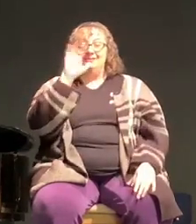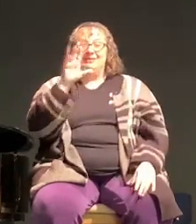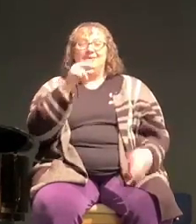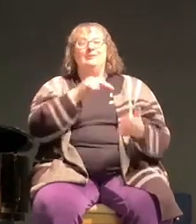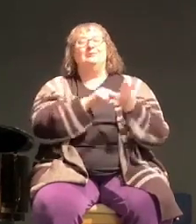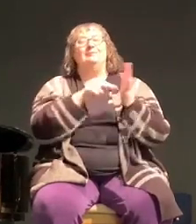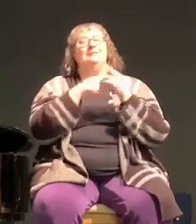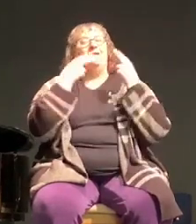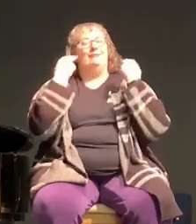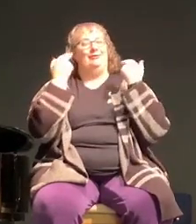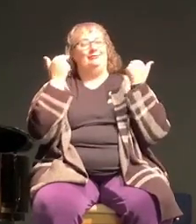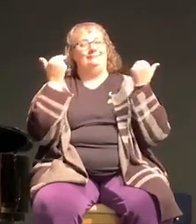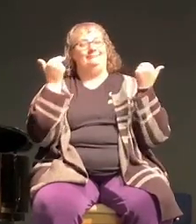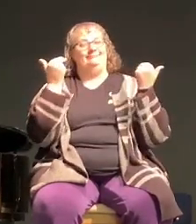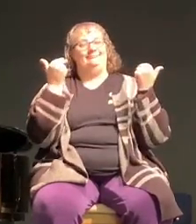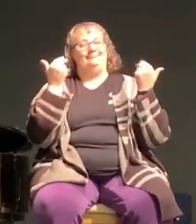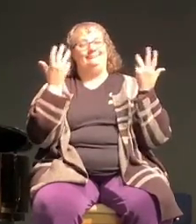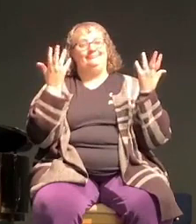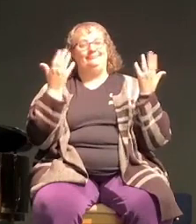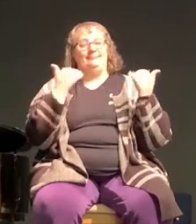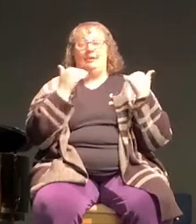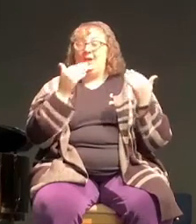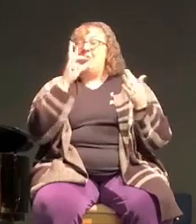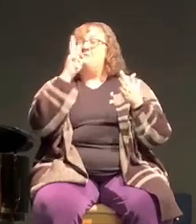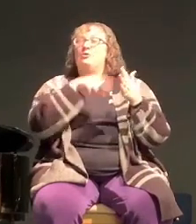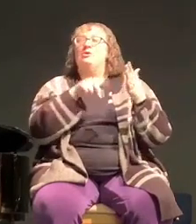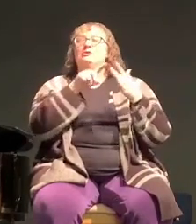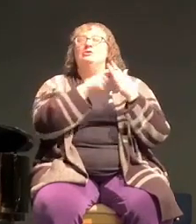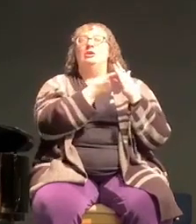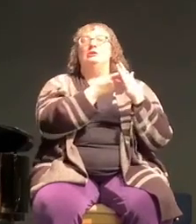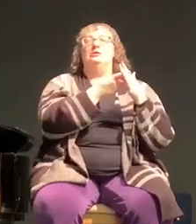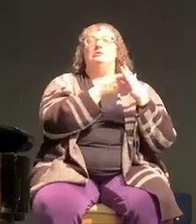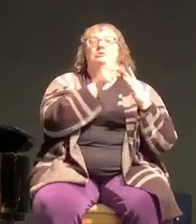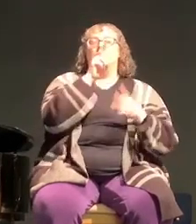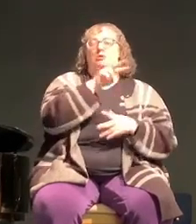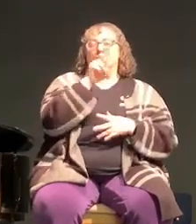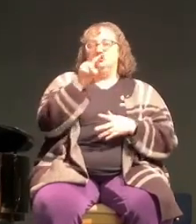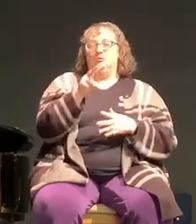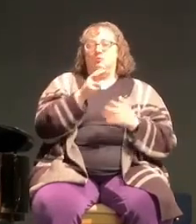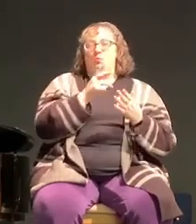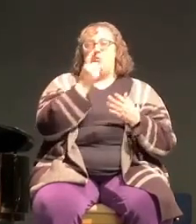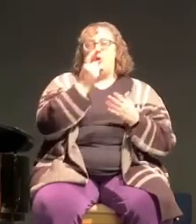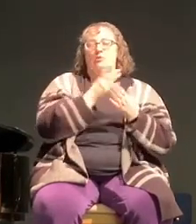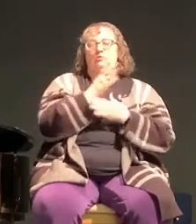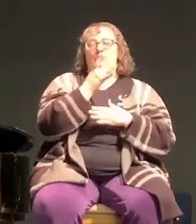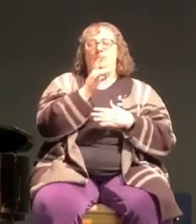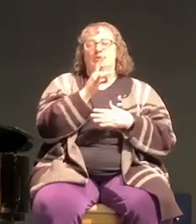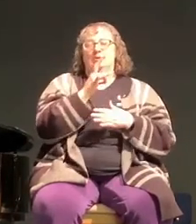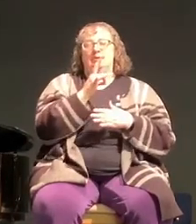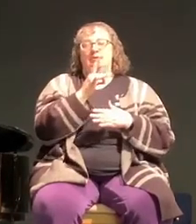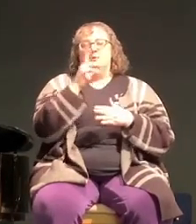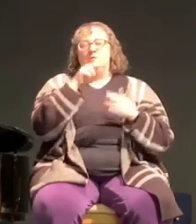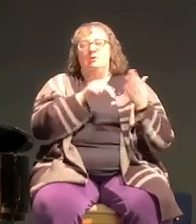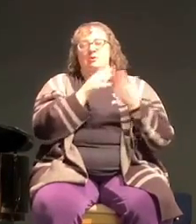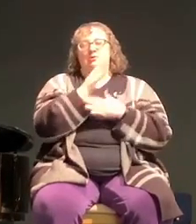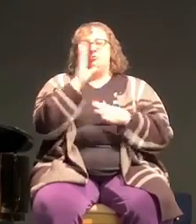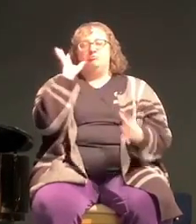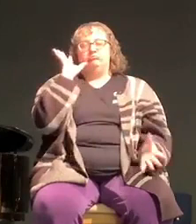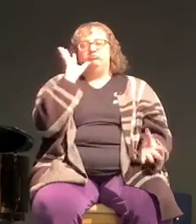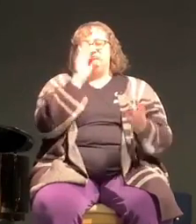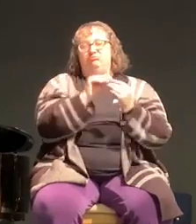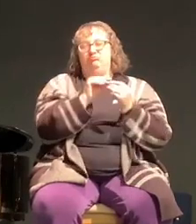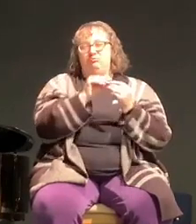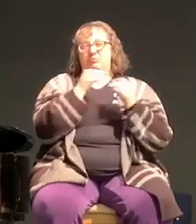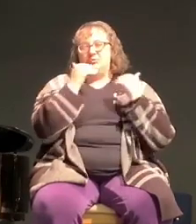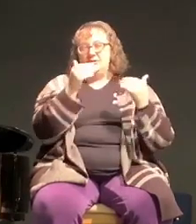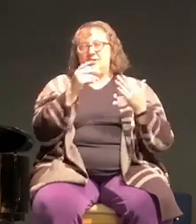laughter. So now let's go ahead and read Genesis 22, 1 through 18. We're going to read it through its entirety, and